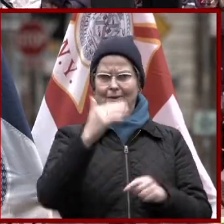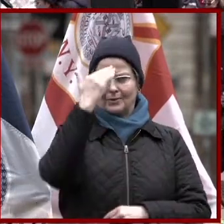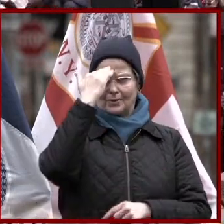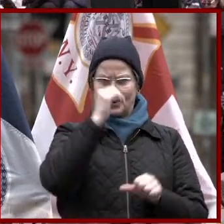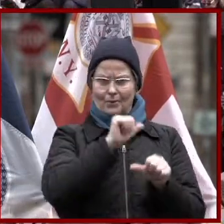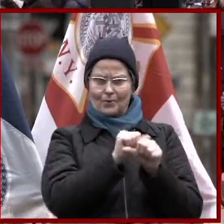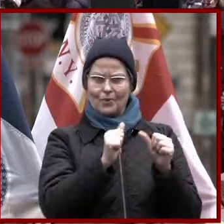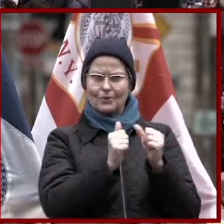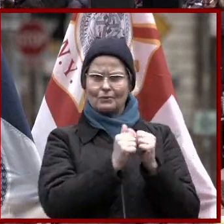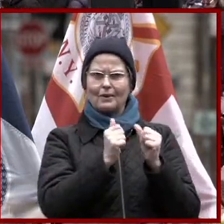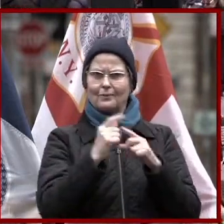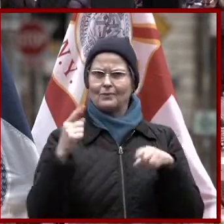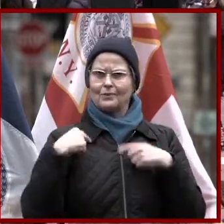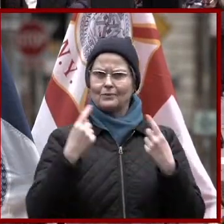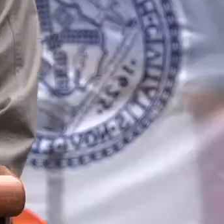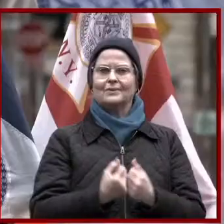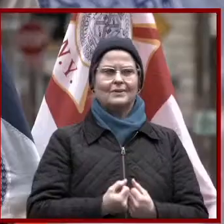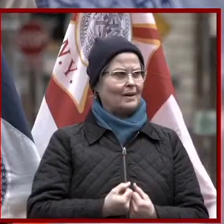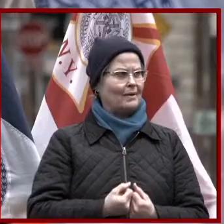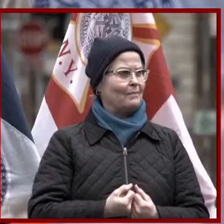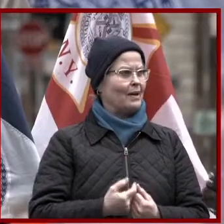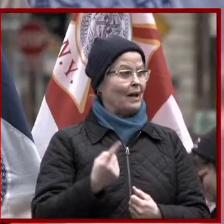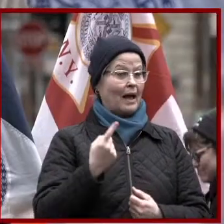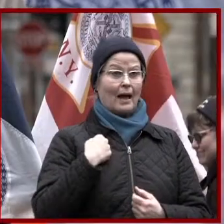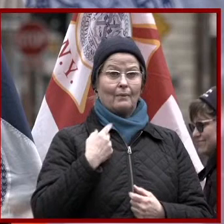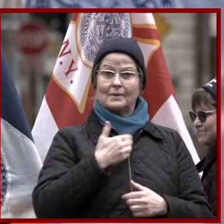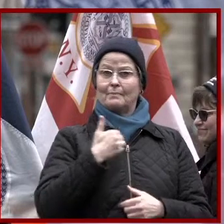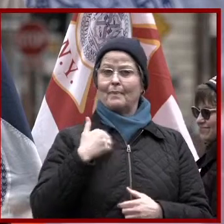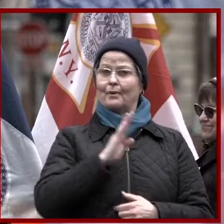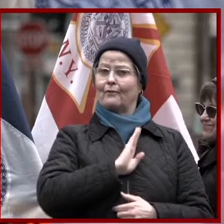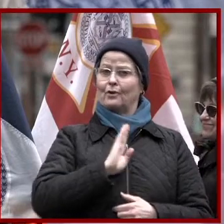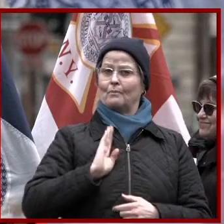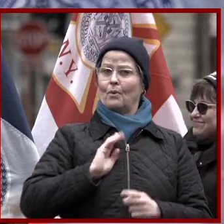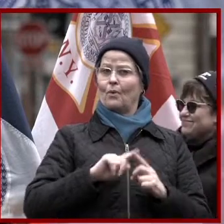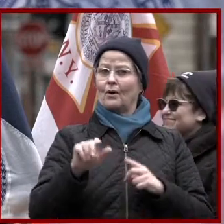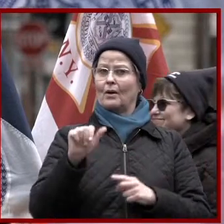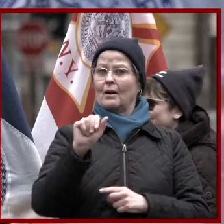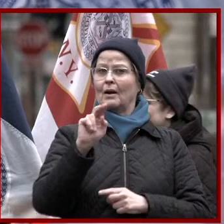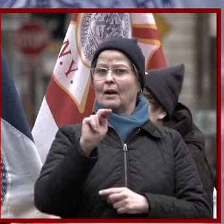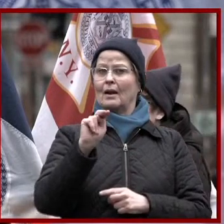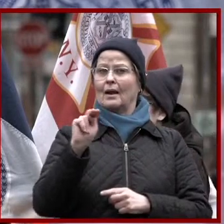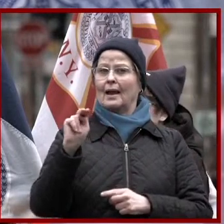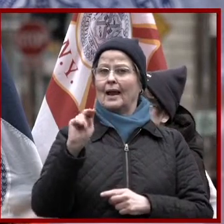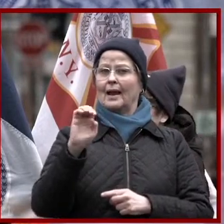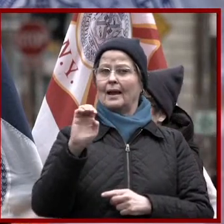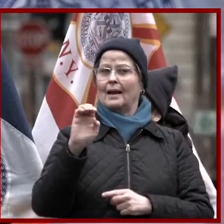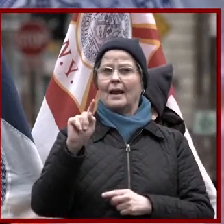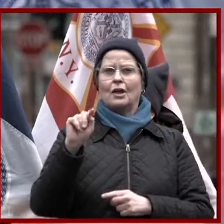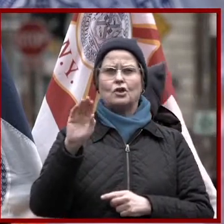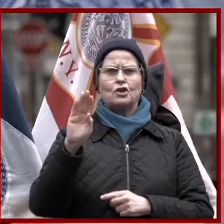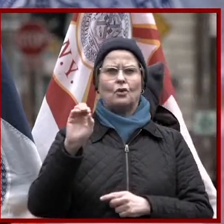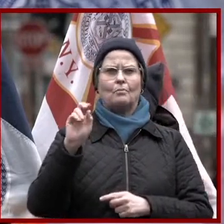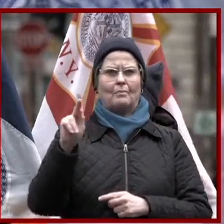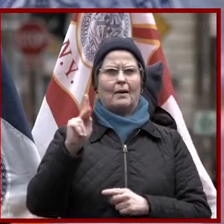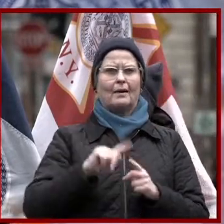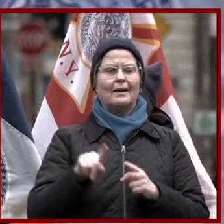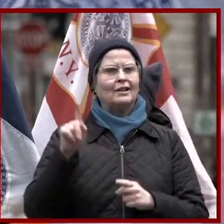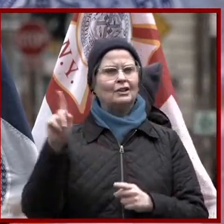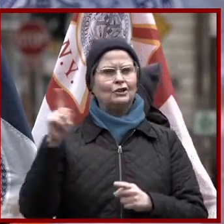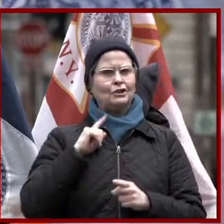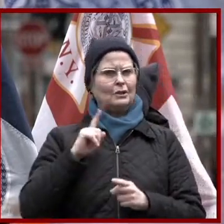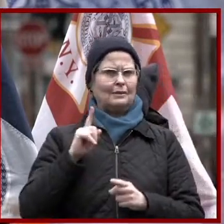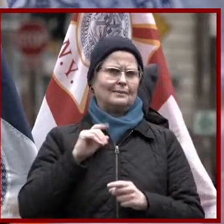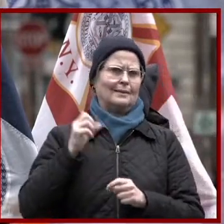time. I actually served on her board for a while, and it is Ann Toback, who is a longtime activist from a union